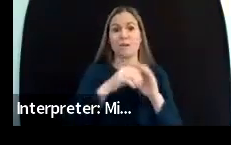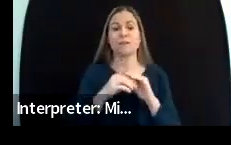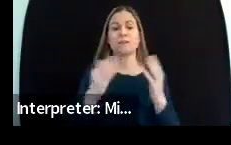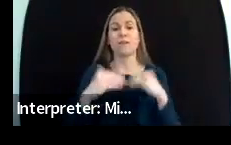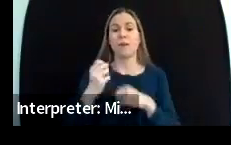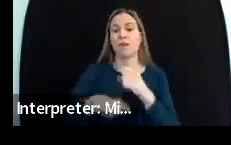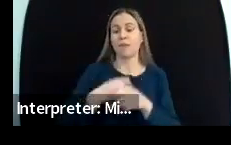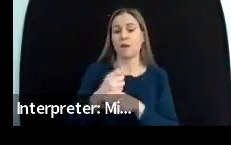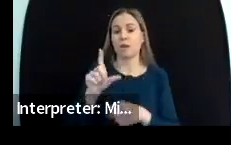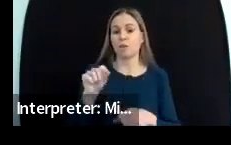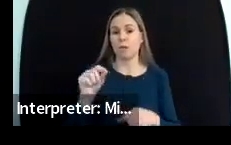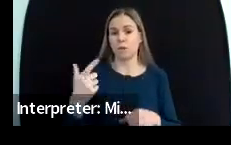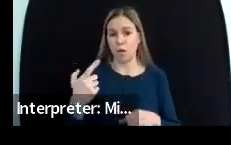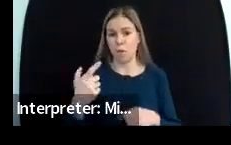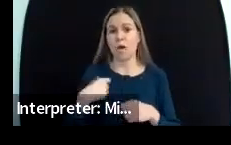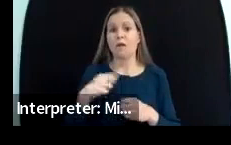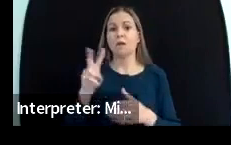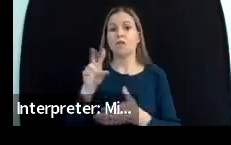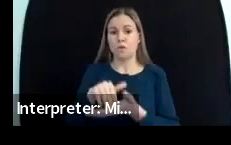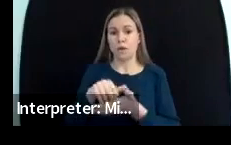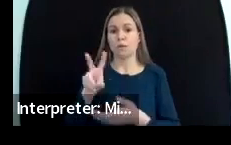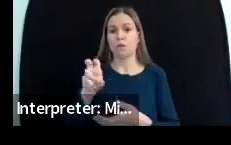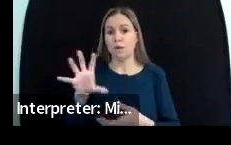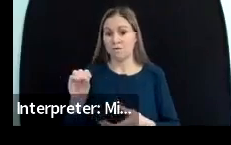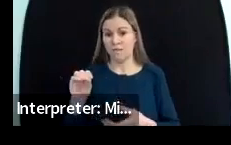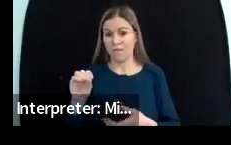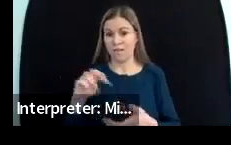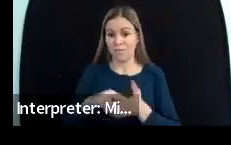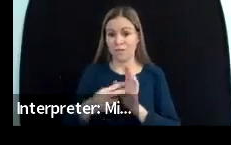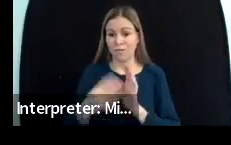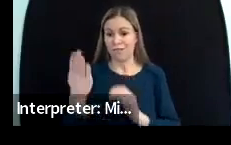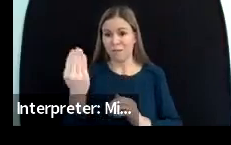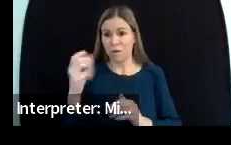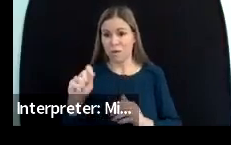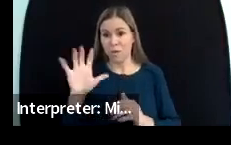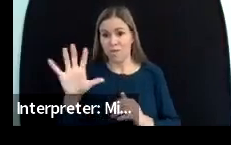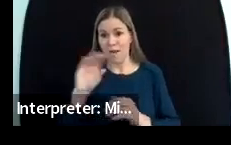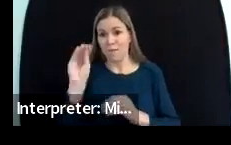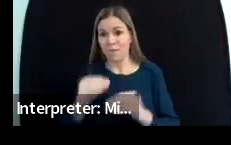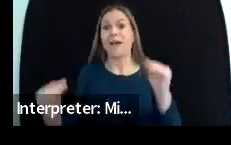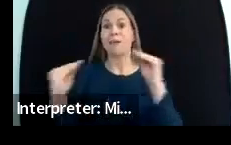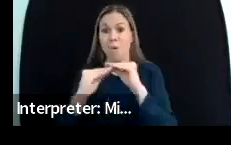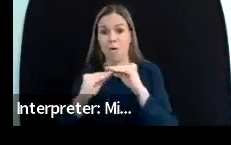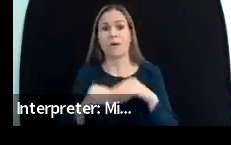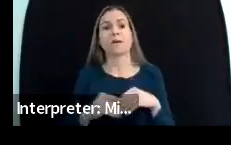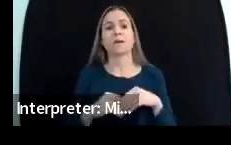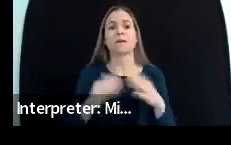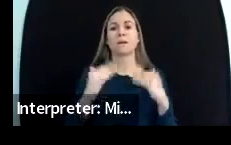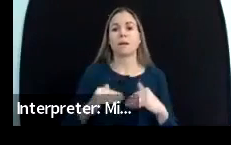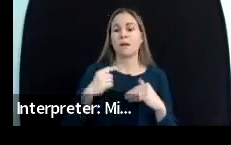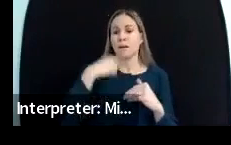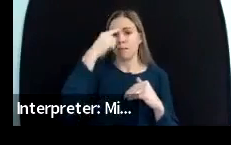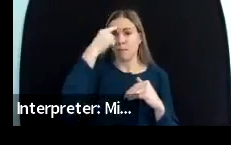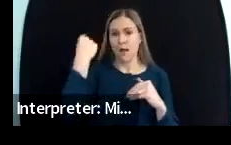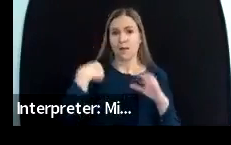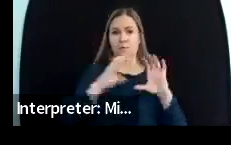2,250 overdose deaths. So that's a 14.5% increase from 2020. Black individuals had the largest increase